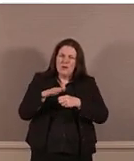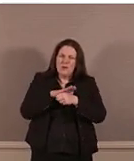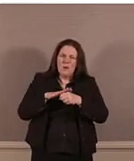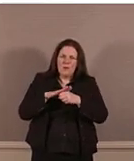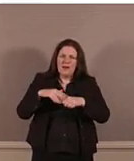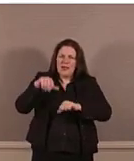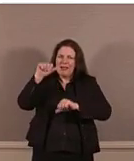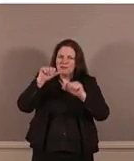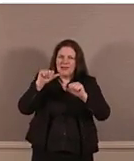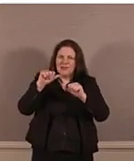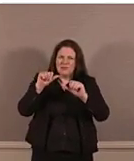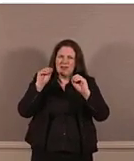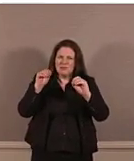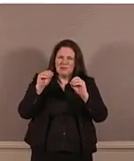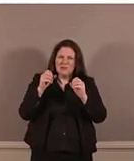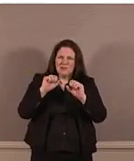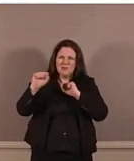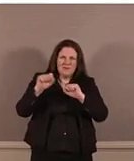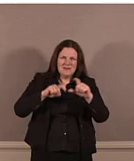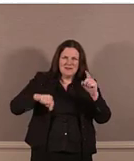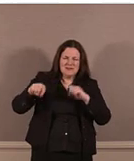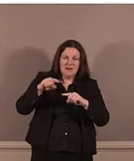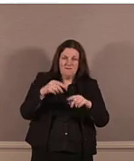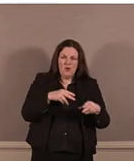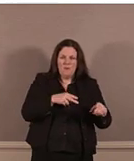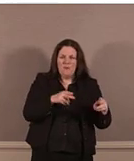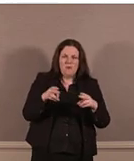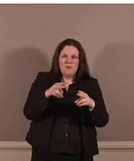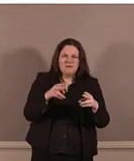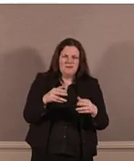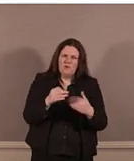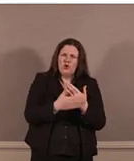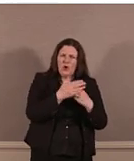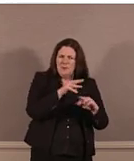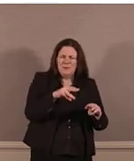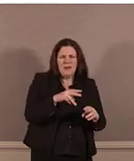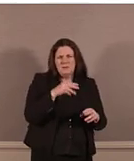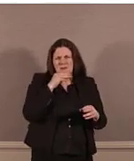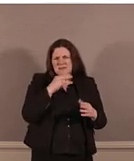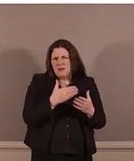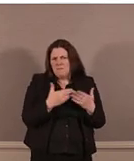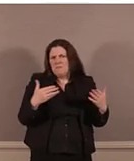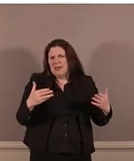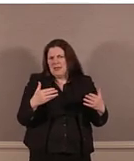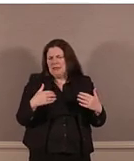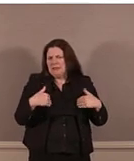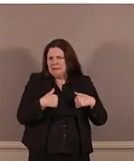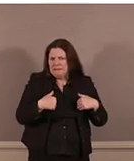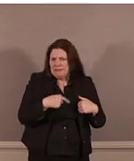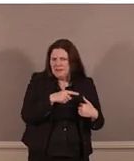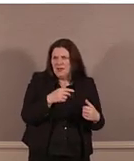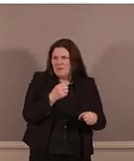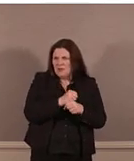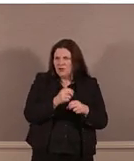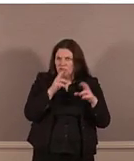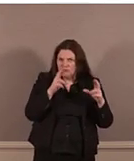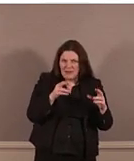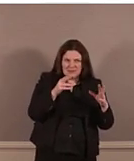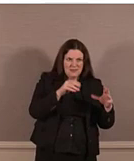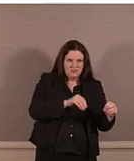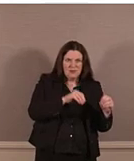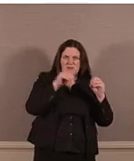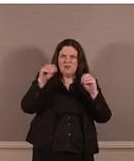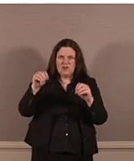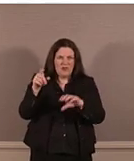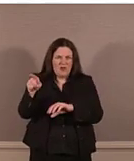pathways, particularly for young people, because it can be a huge issue, you know, and worry about making sure that there's a transition